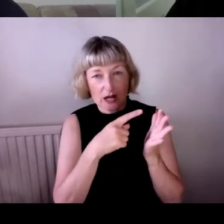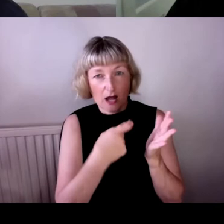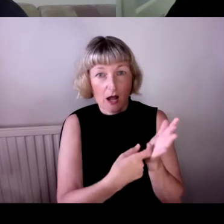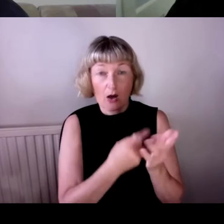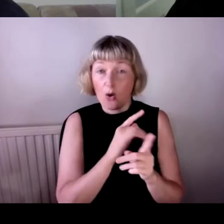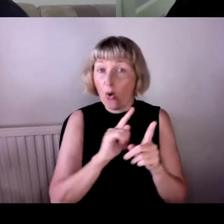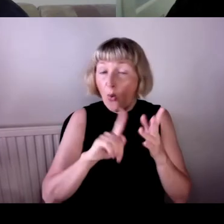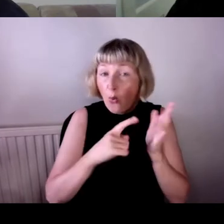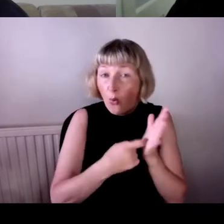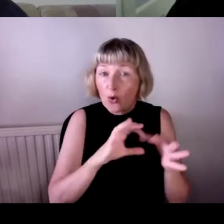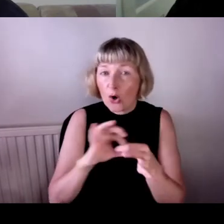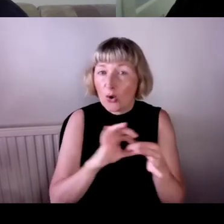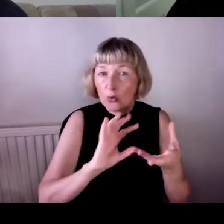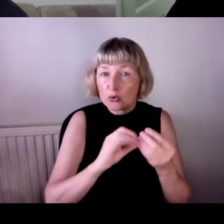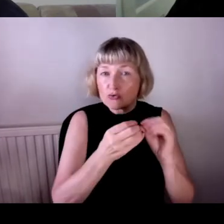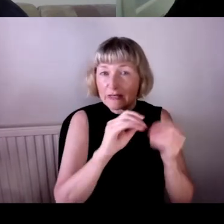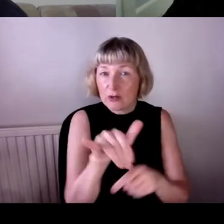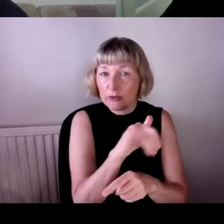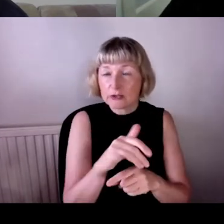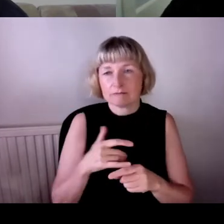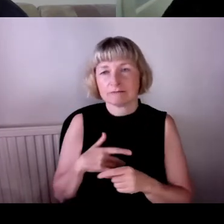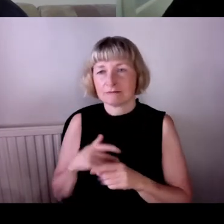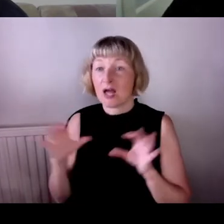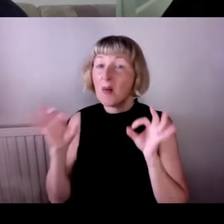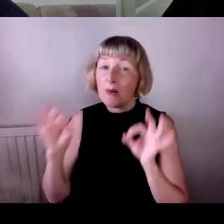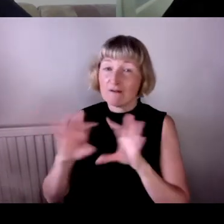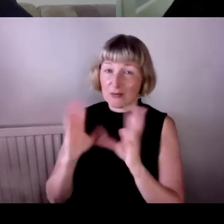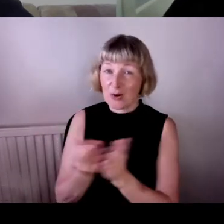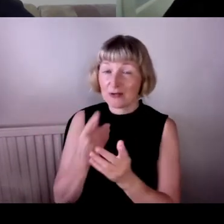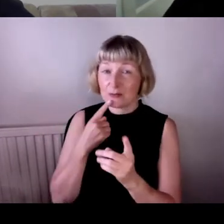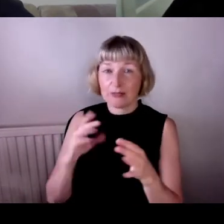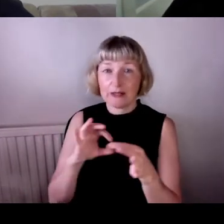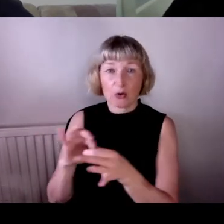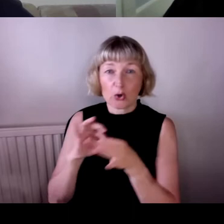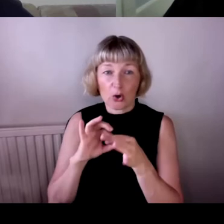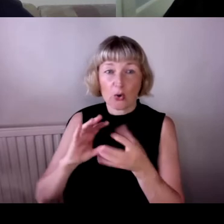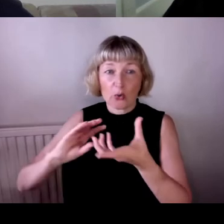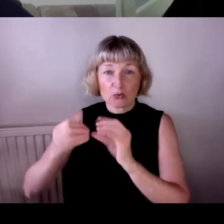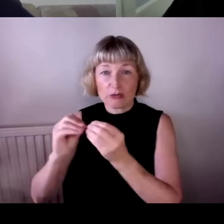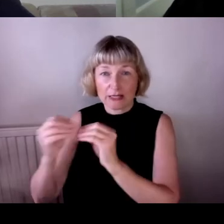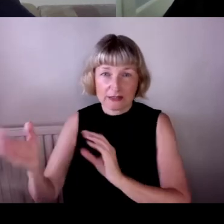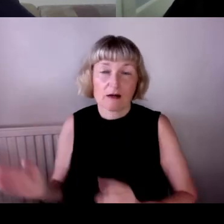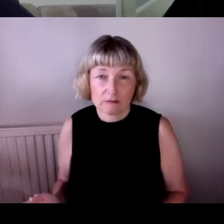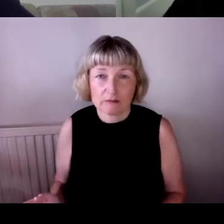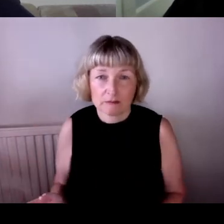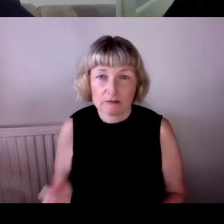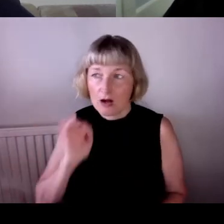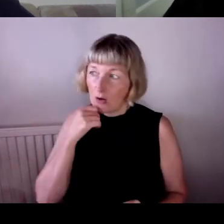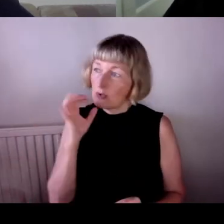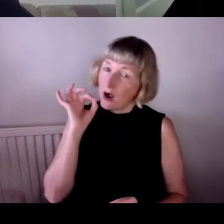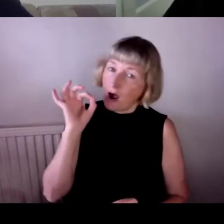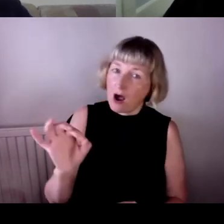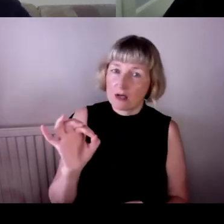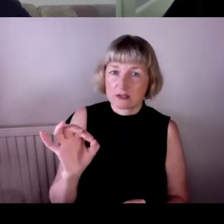an ideal world, I think we would be a co-creator and we would ask for accommodation for the audio description. We would actually be